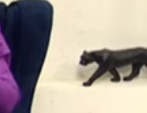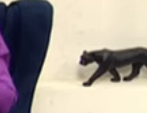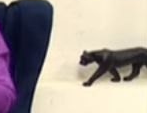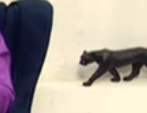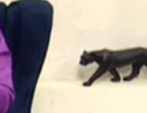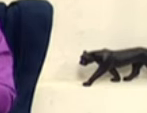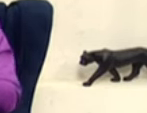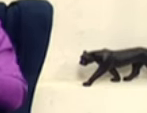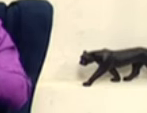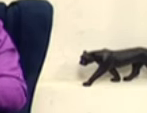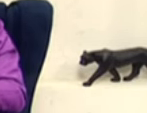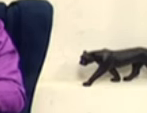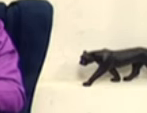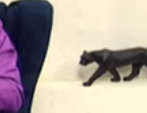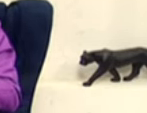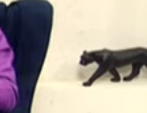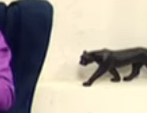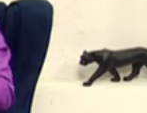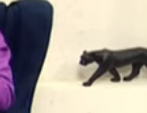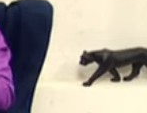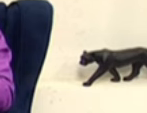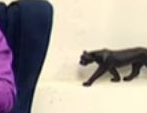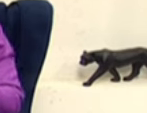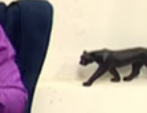you say? And change answer.